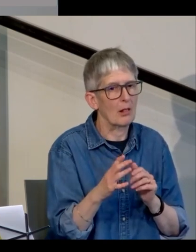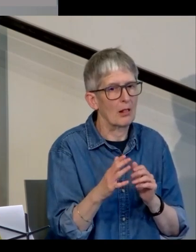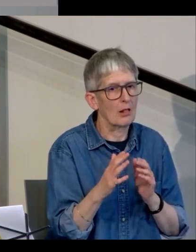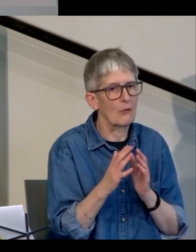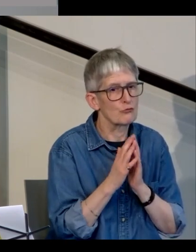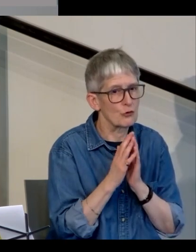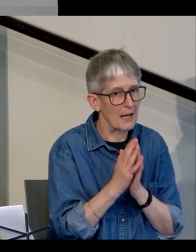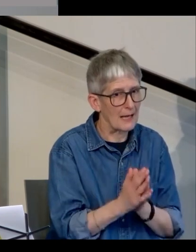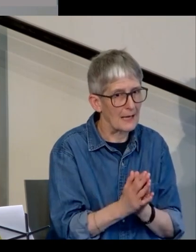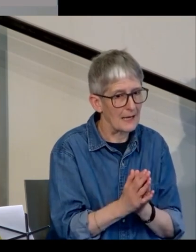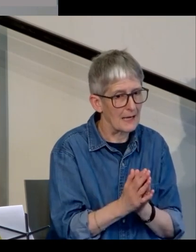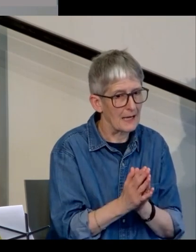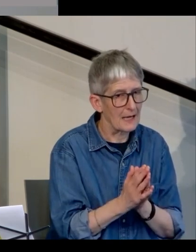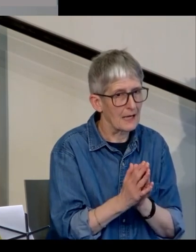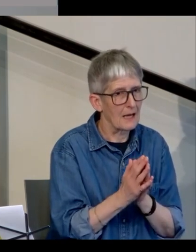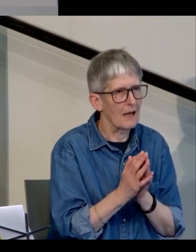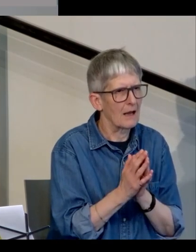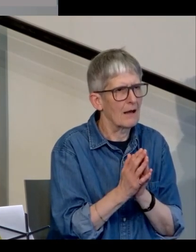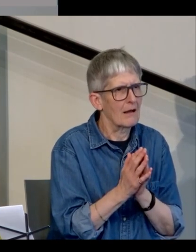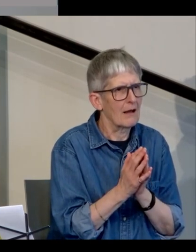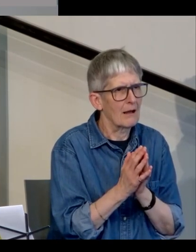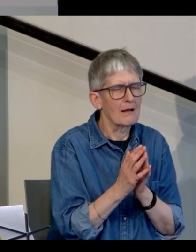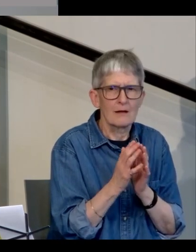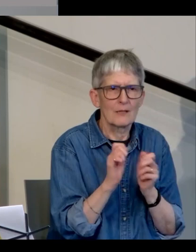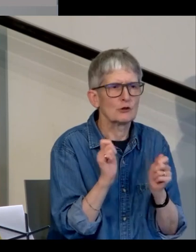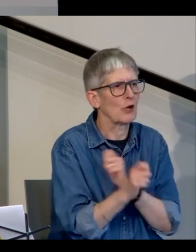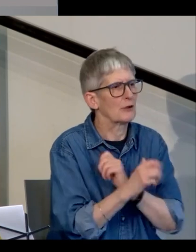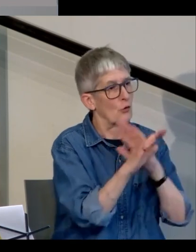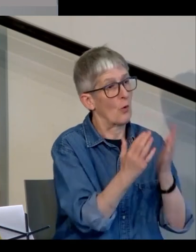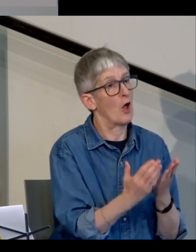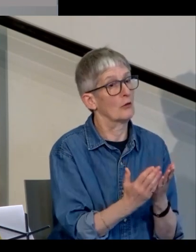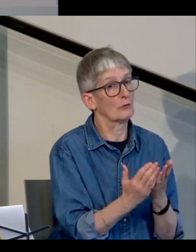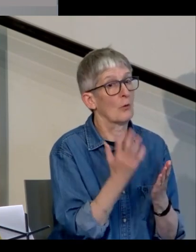God, we catch his heart and we change the world.